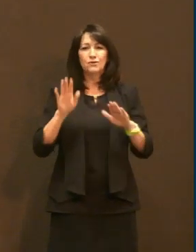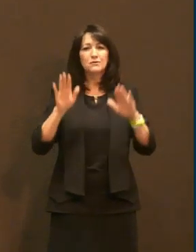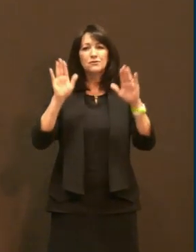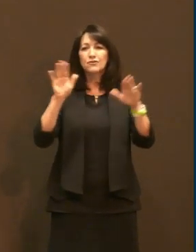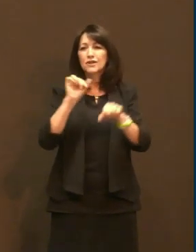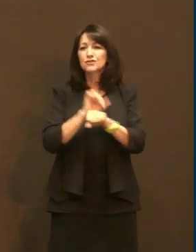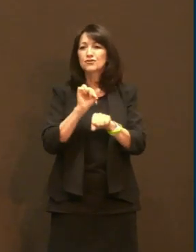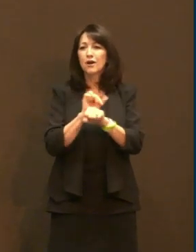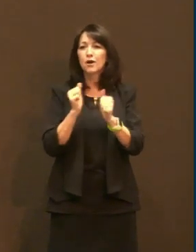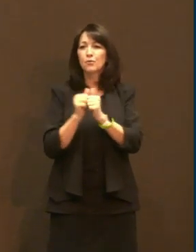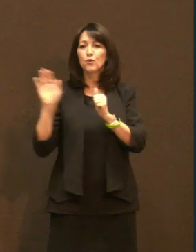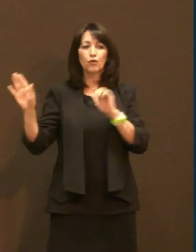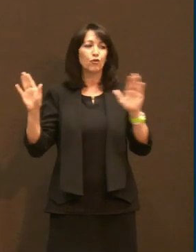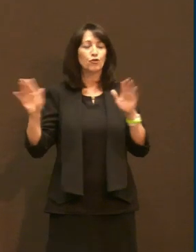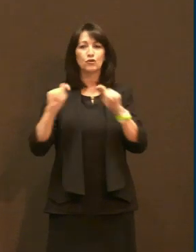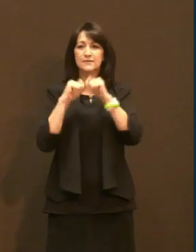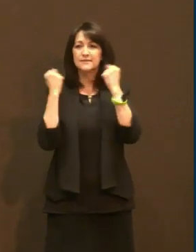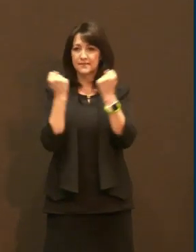teams in